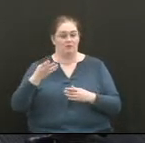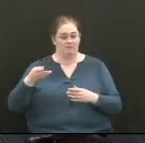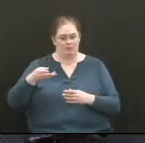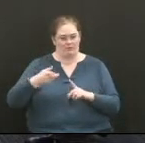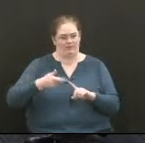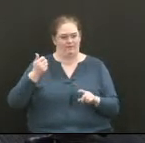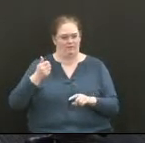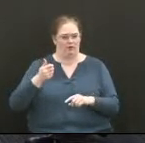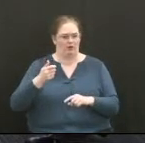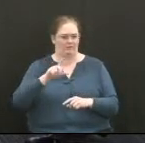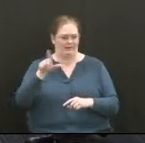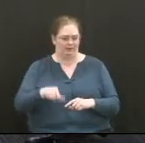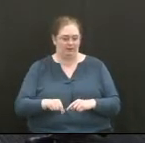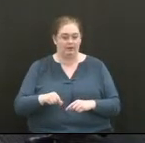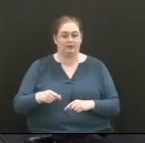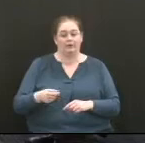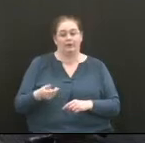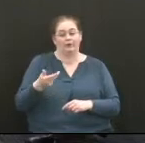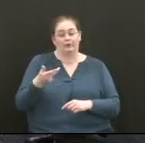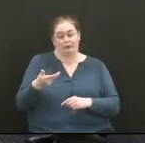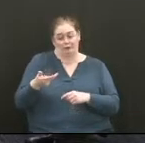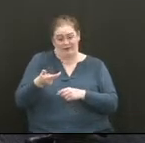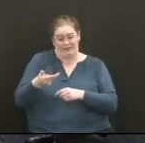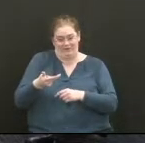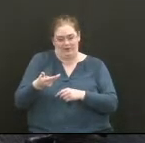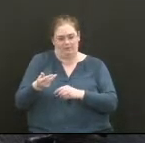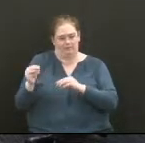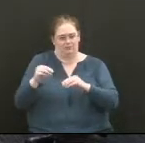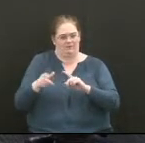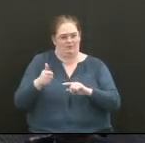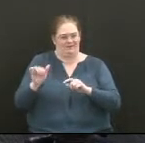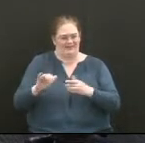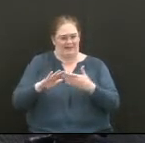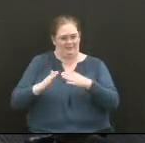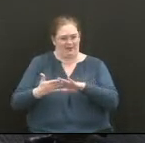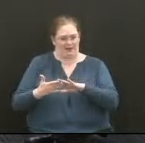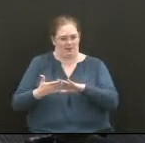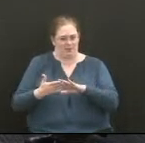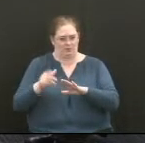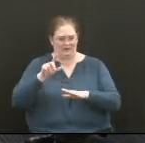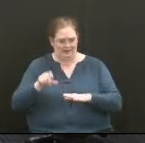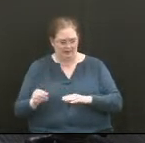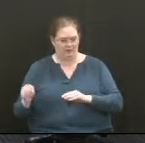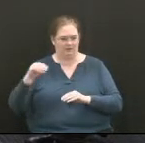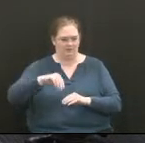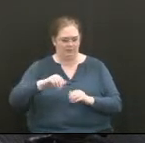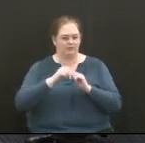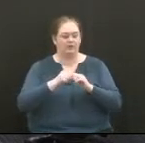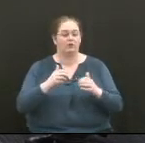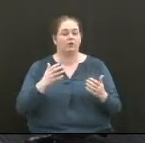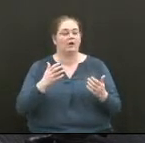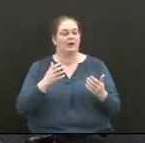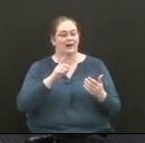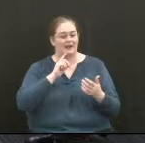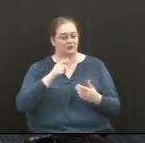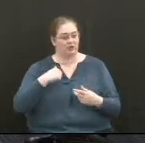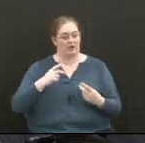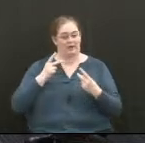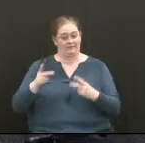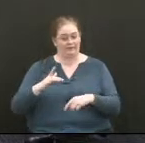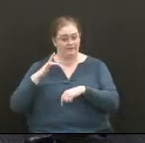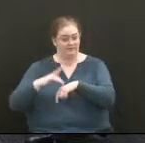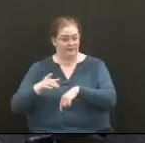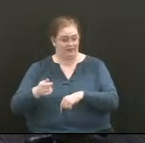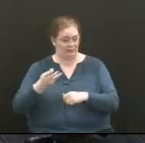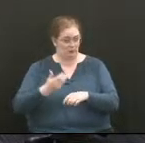Italy. Three of them came from the same town over in Italy, and I actually visited there a few